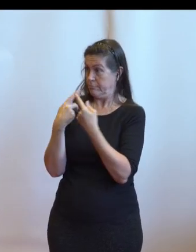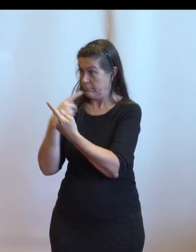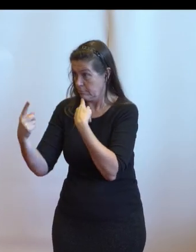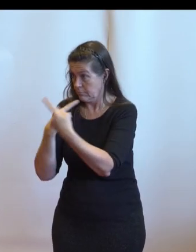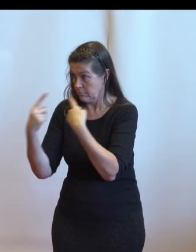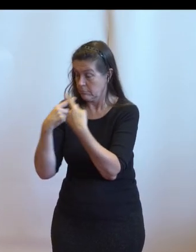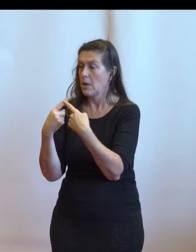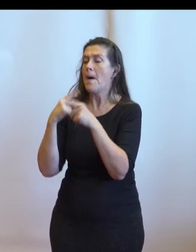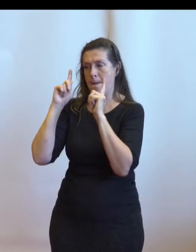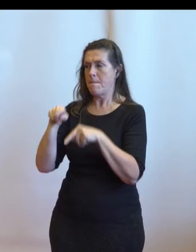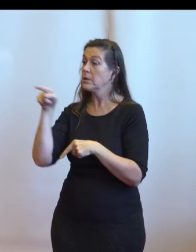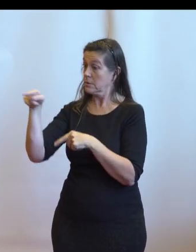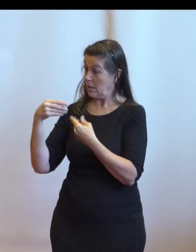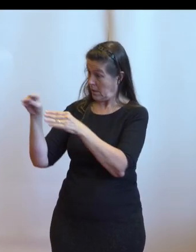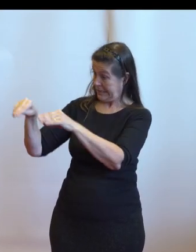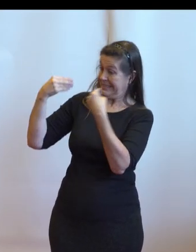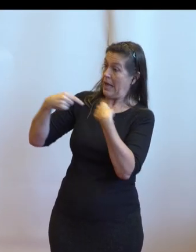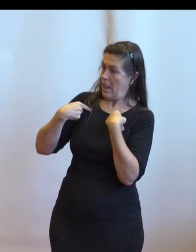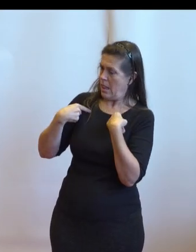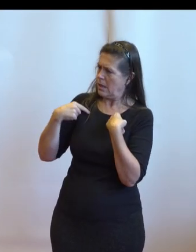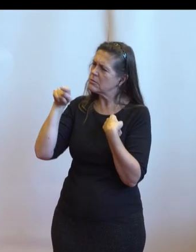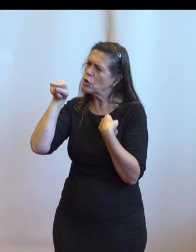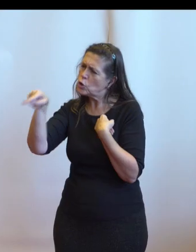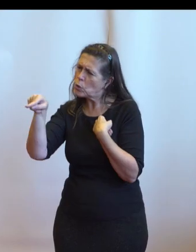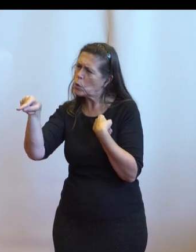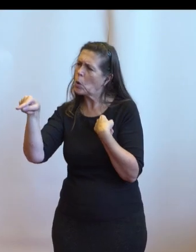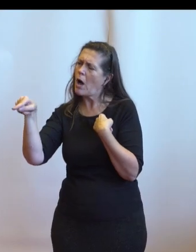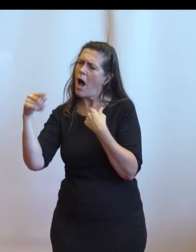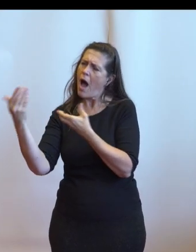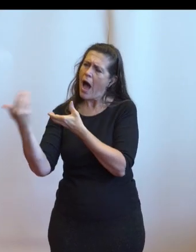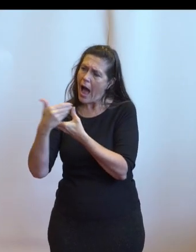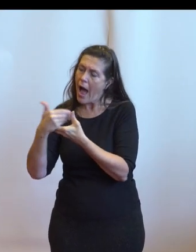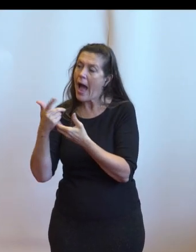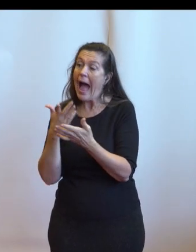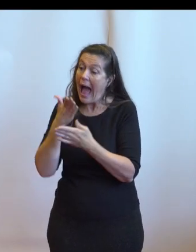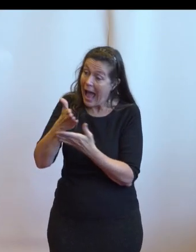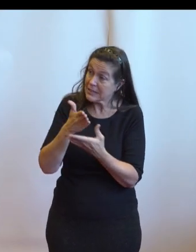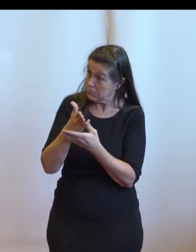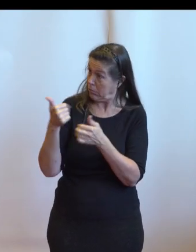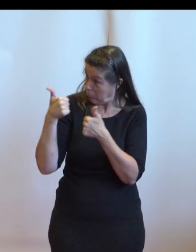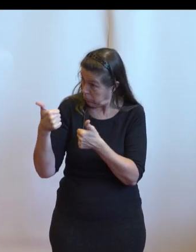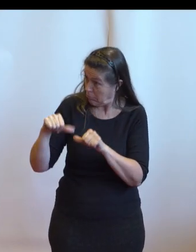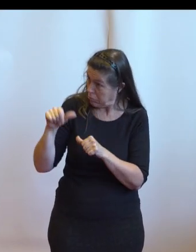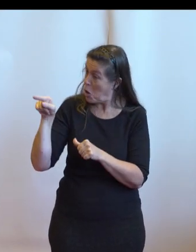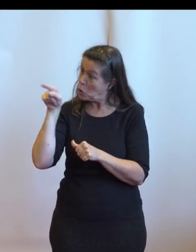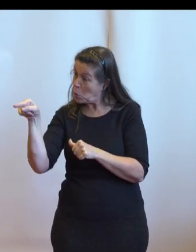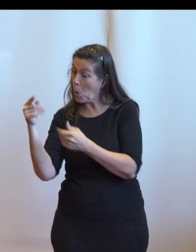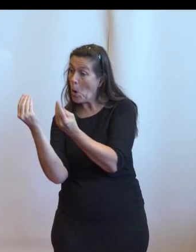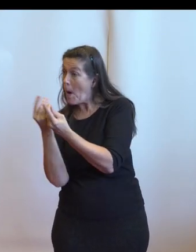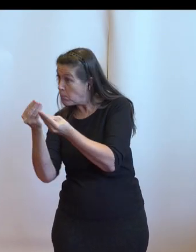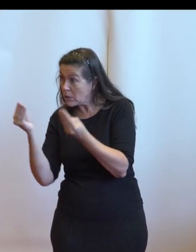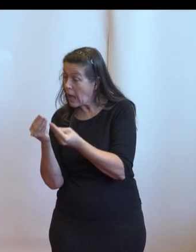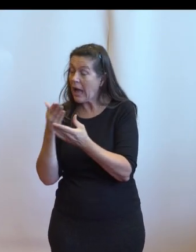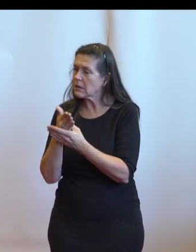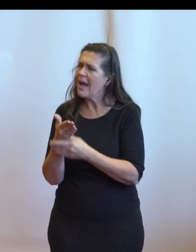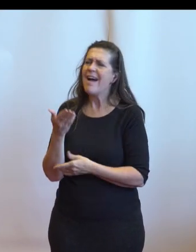conversations with them. We need to ask them, where are you in terms of accessible? So how accessible are your products? And if they are